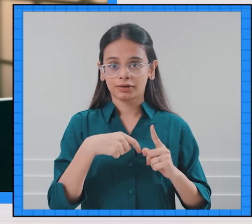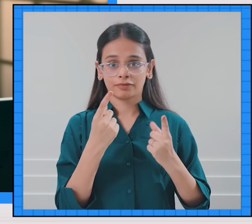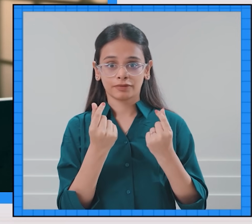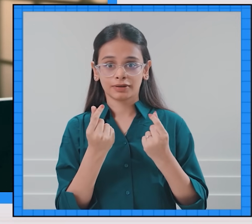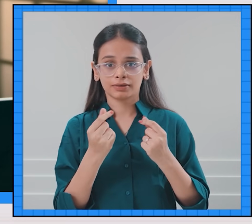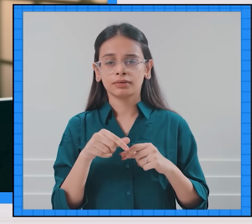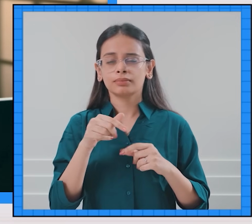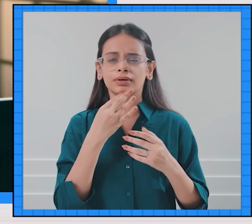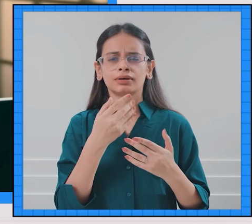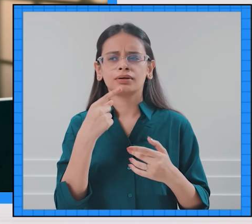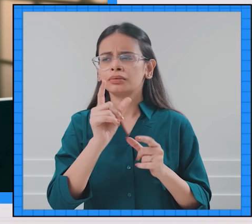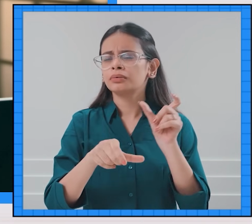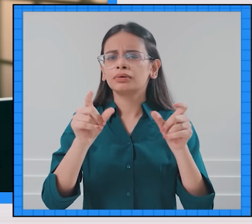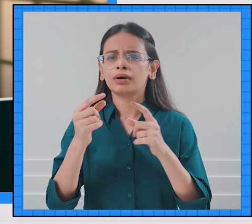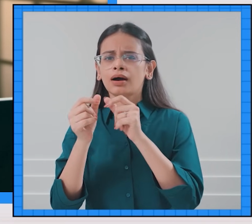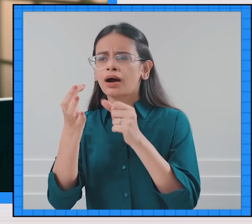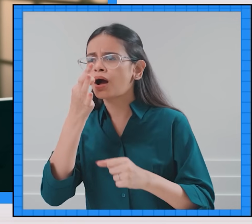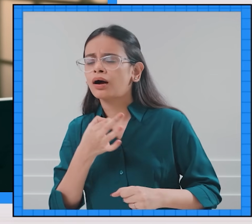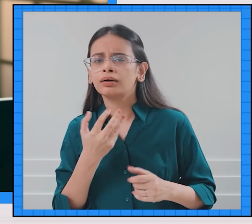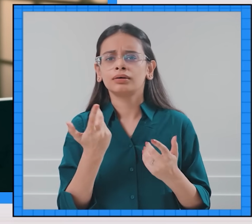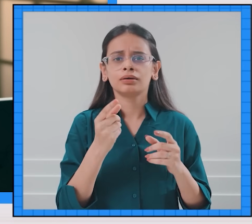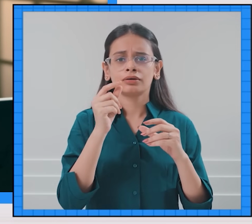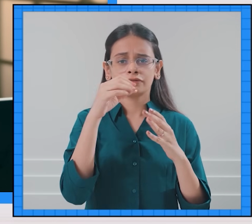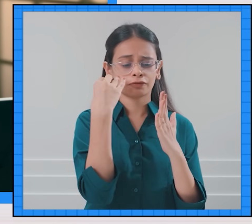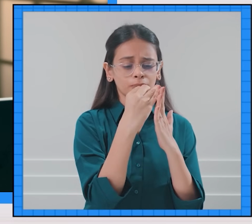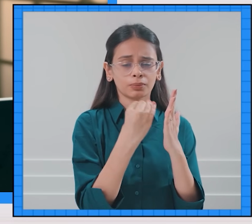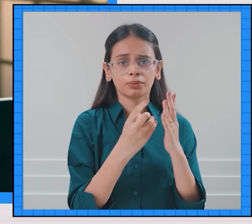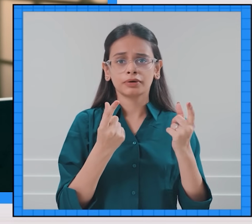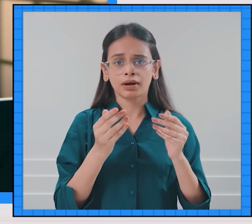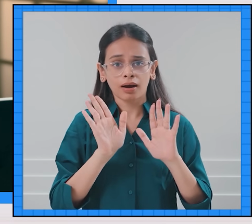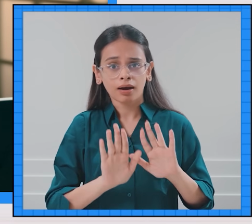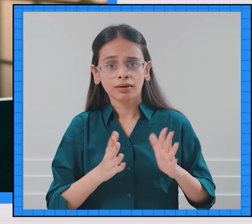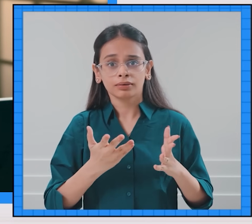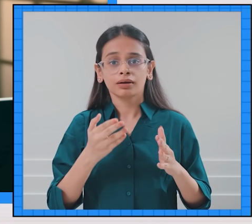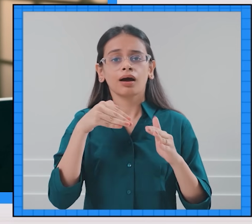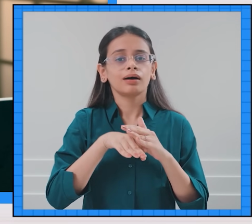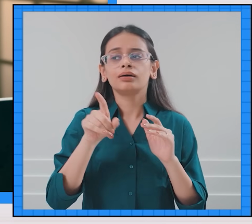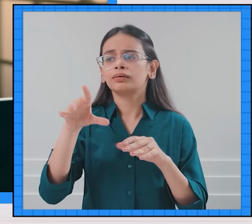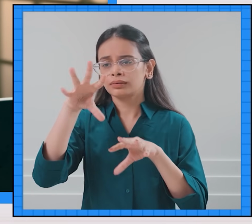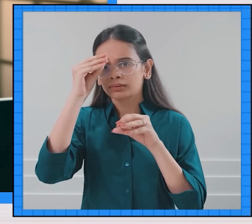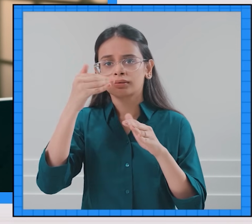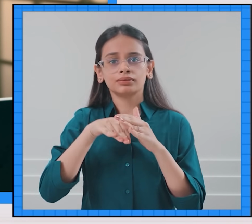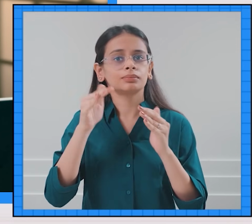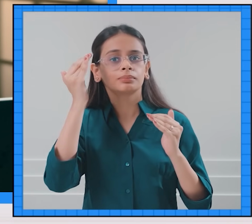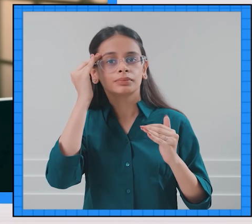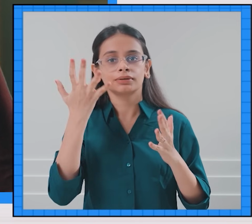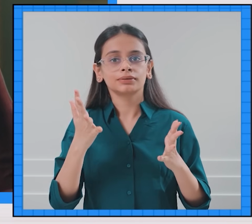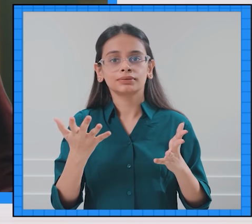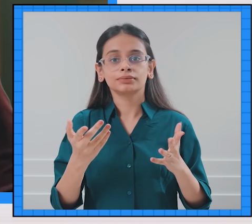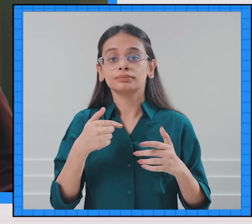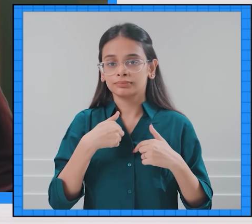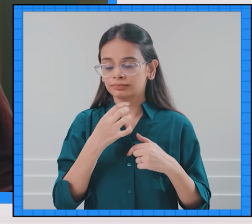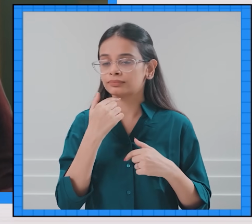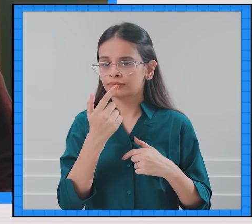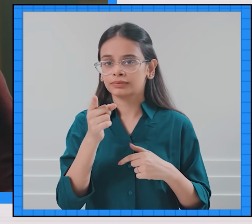journey. By the way, many people ask me if we have a finance course for beginners without really specifying what they mean by a finance course. But